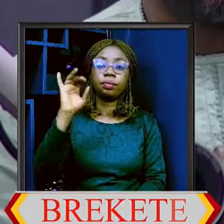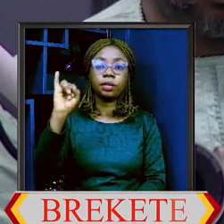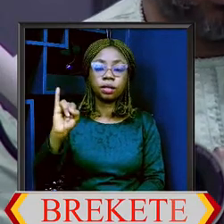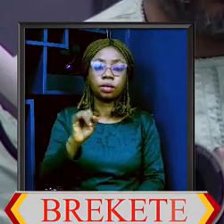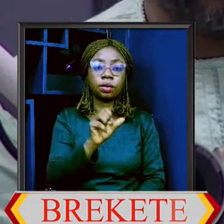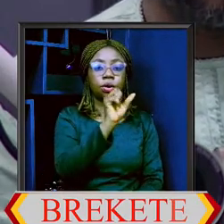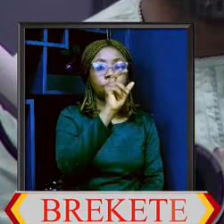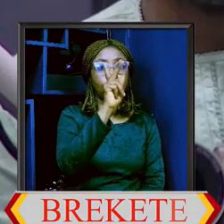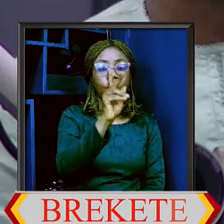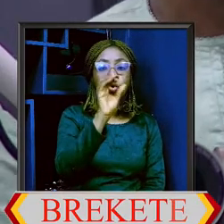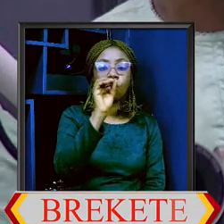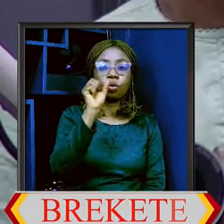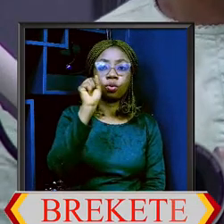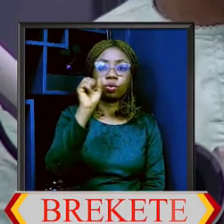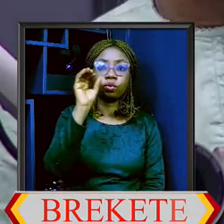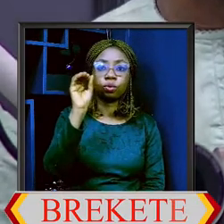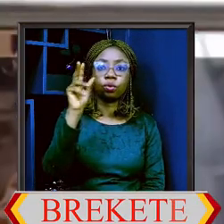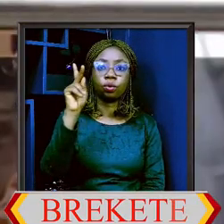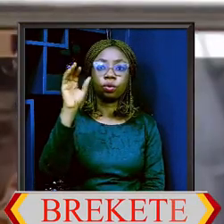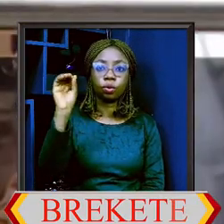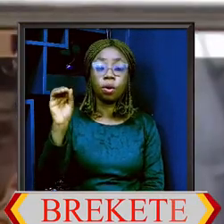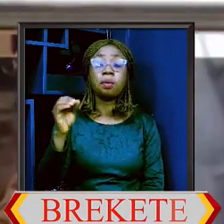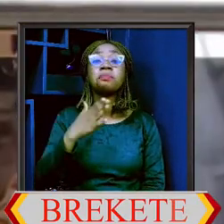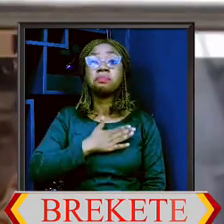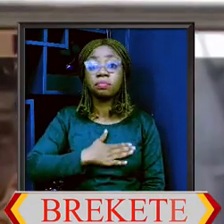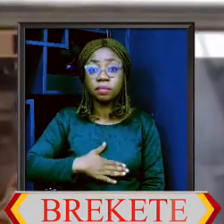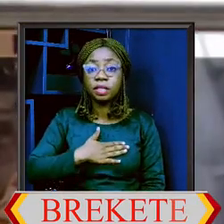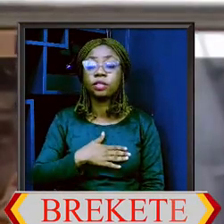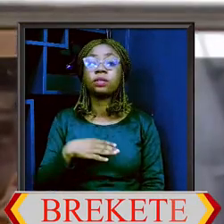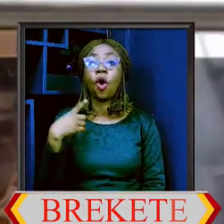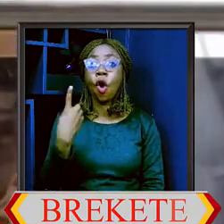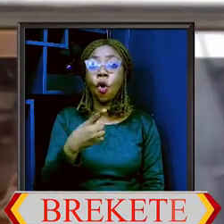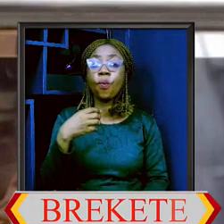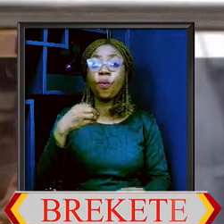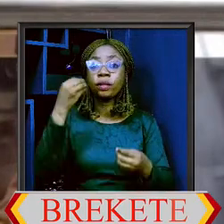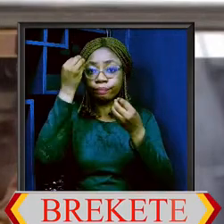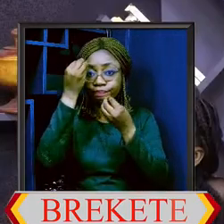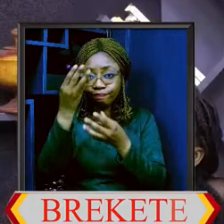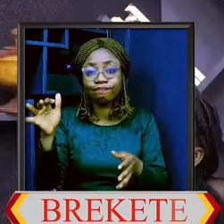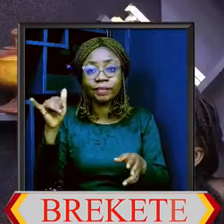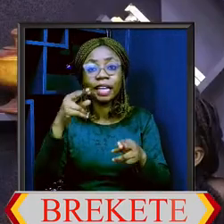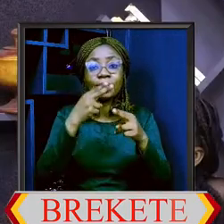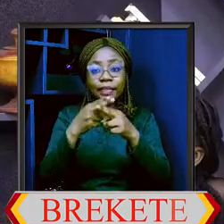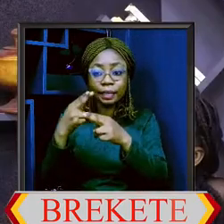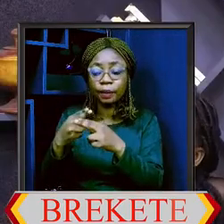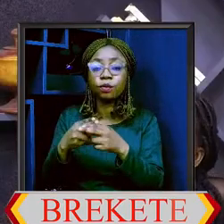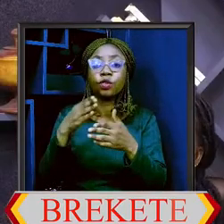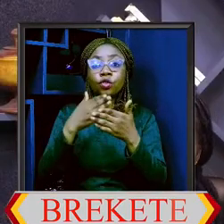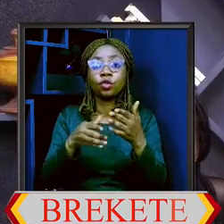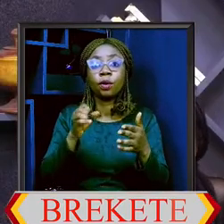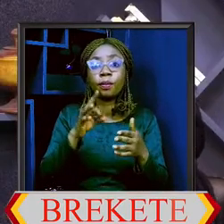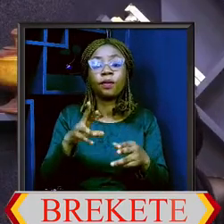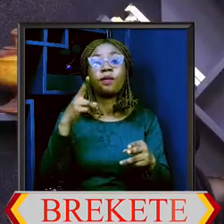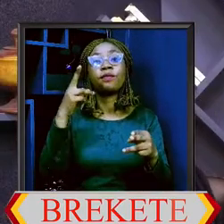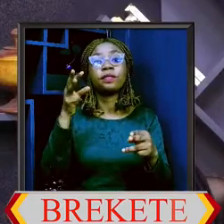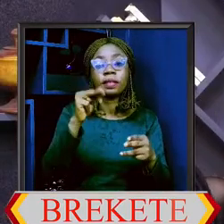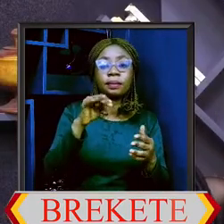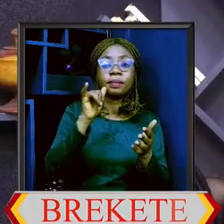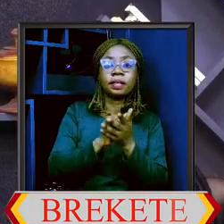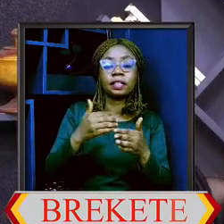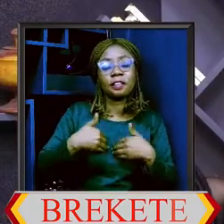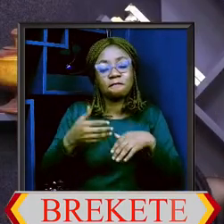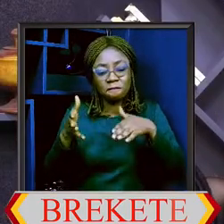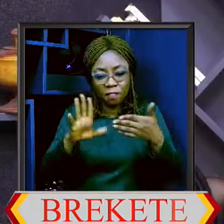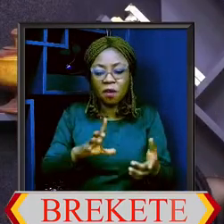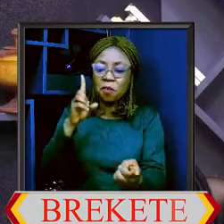nowok the CP Pro there make you they mention their names yes sir some of them we don't die make him meet them for their graves